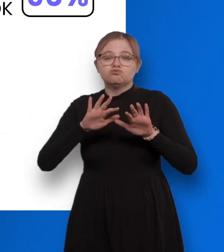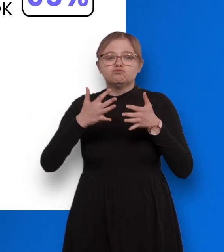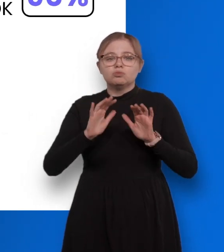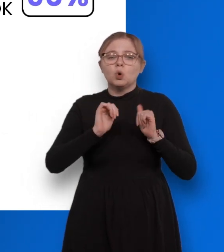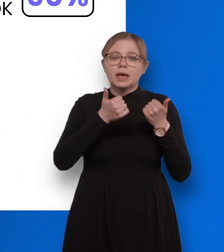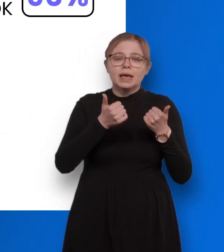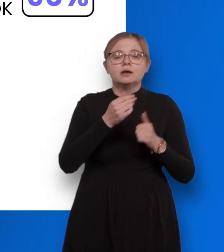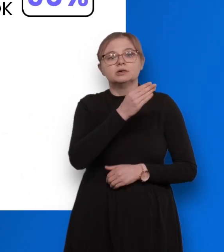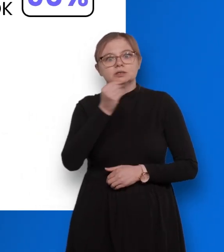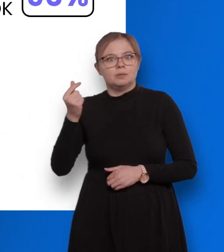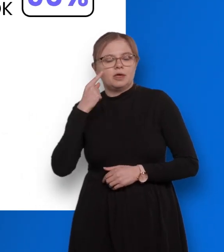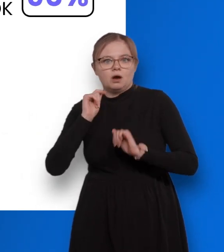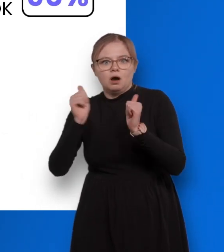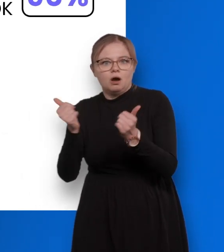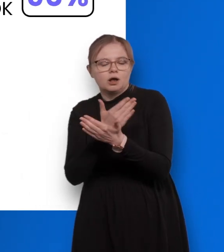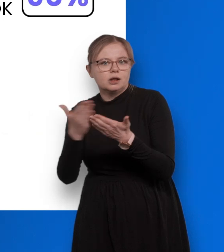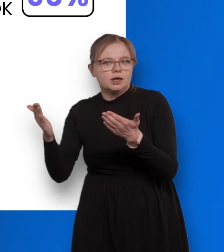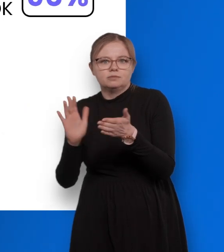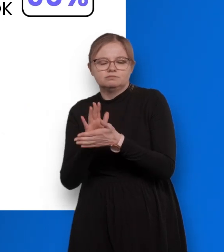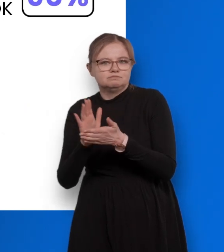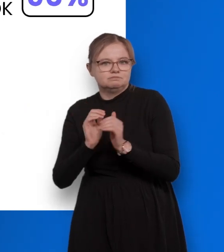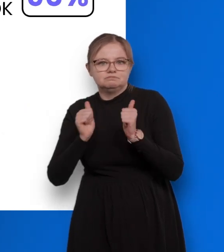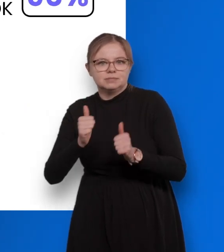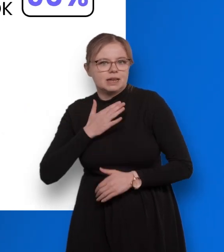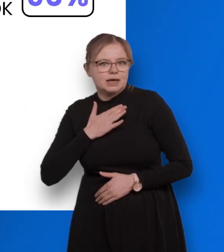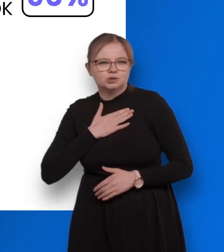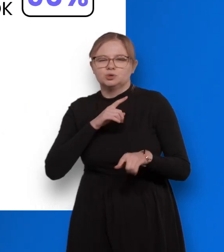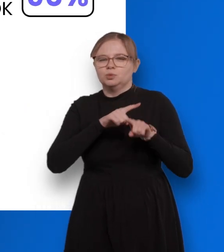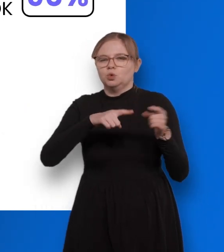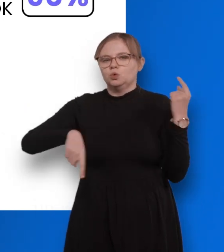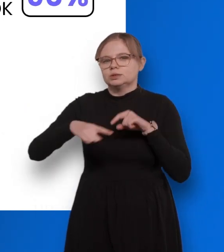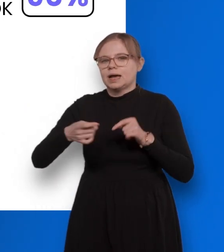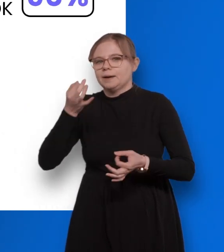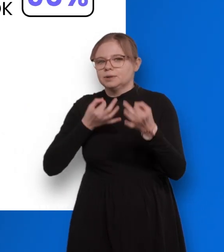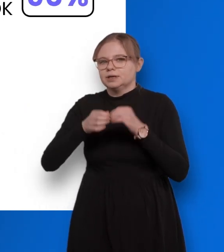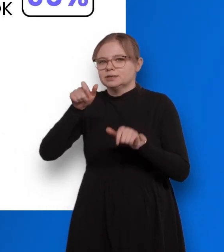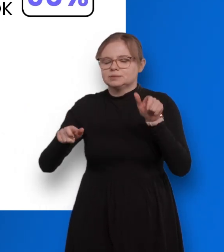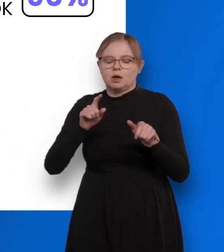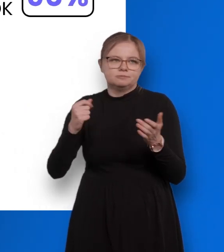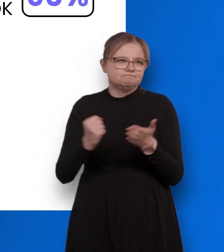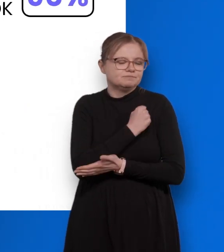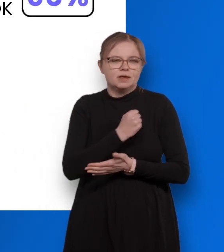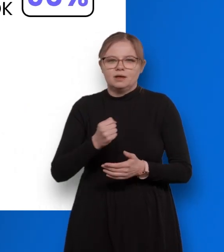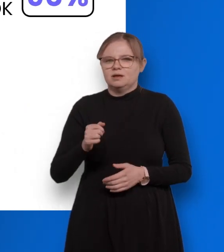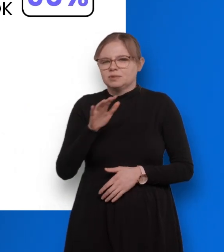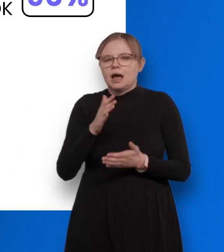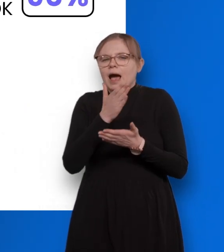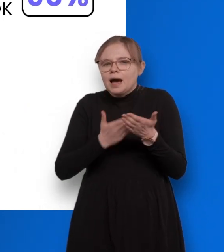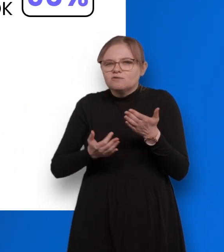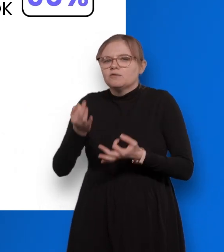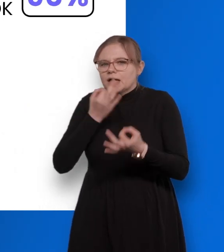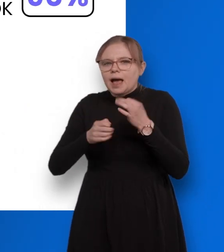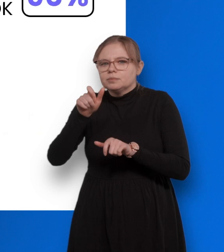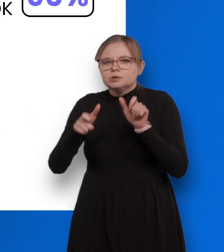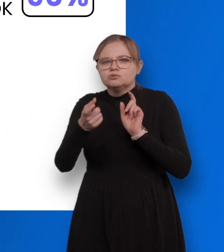the very most very clear to the vast majority of applicants. But unfortunately, nearly half of the applicants who responded